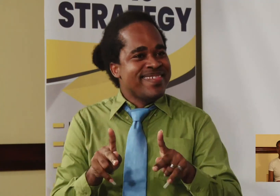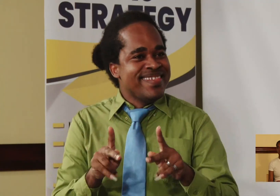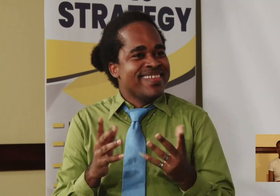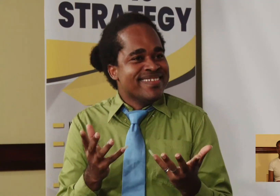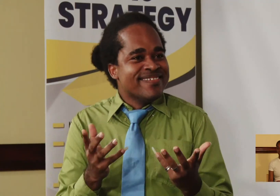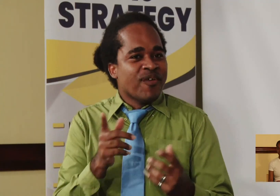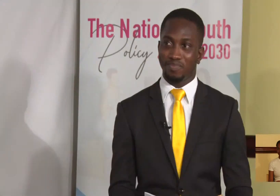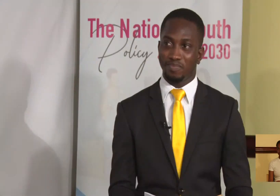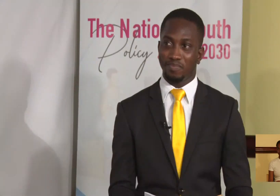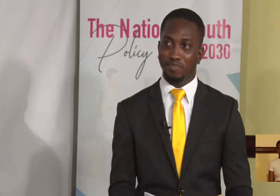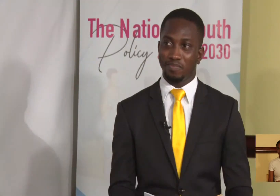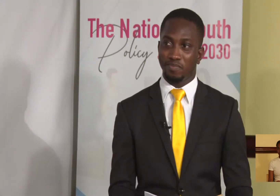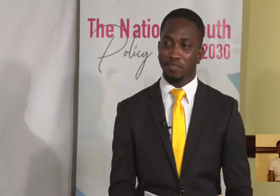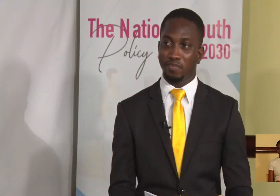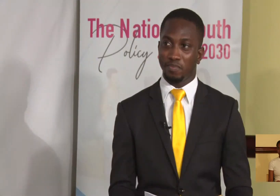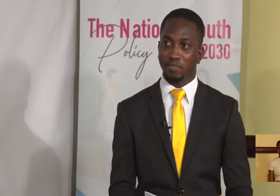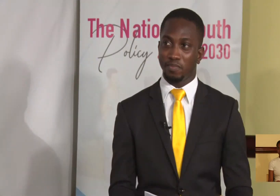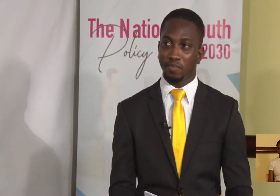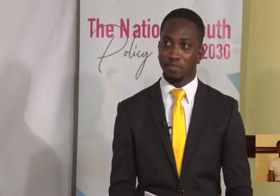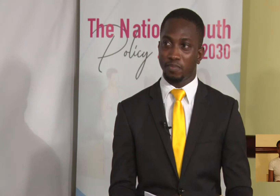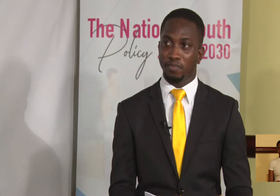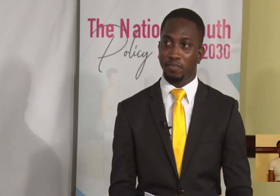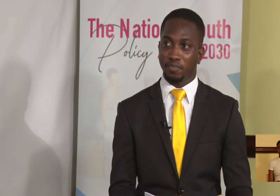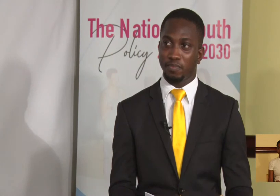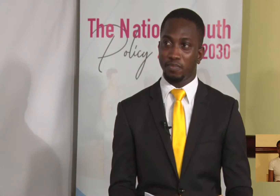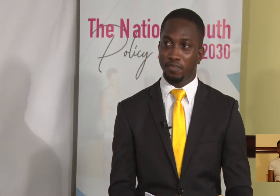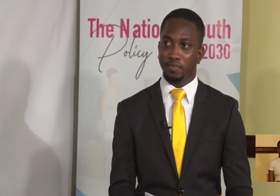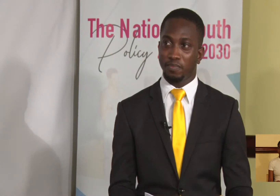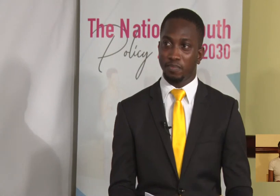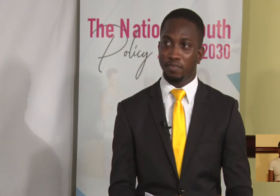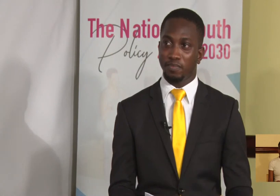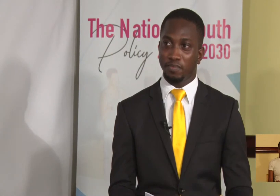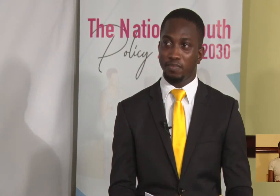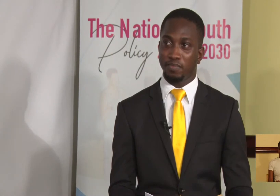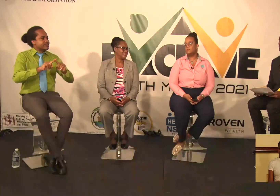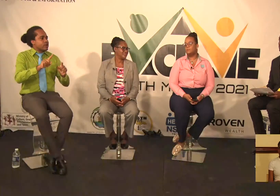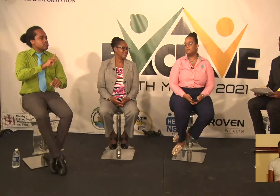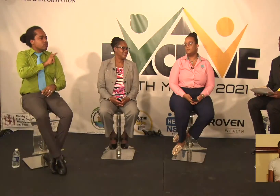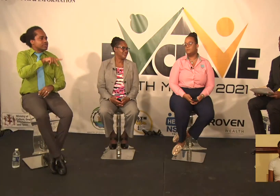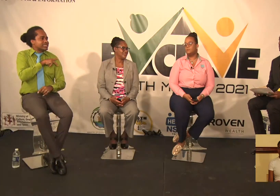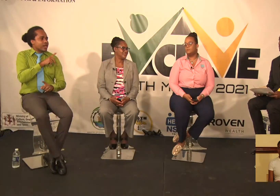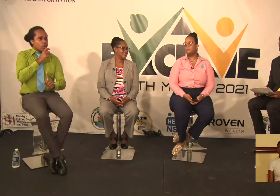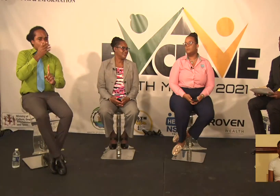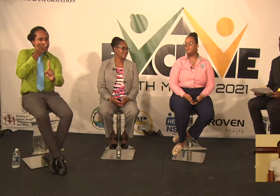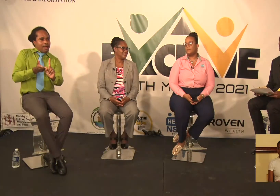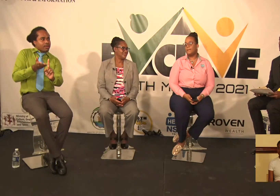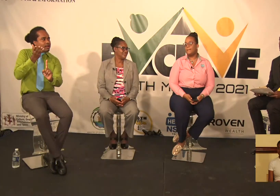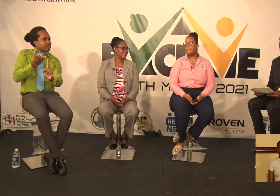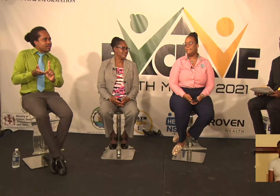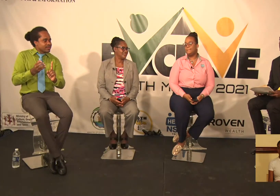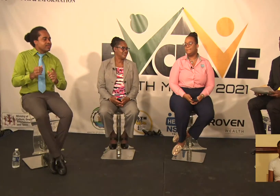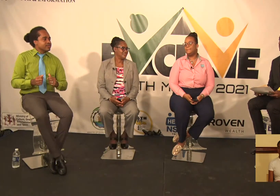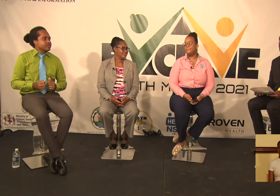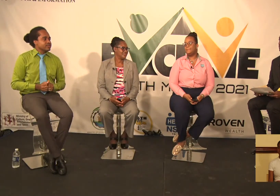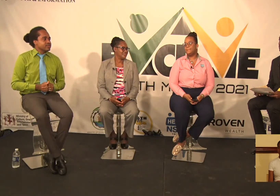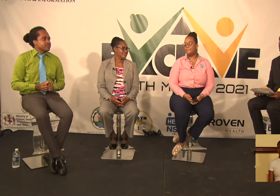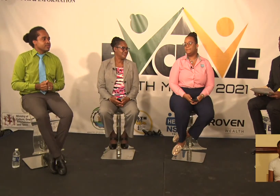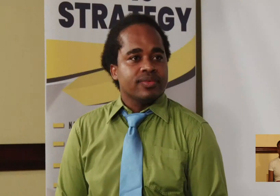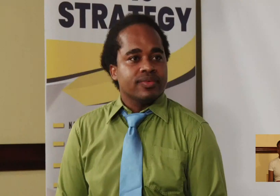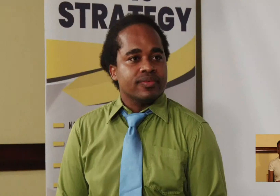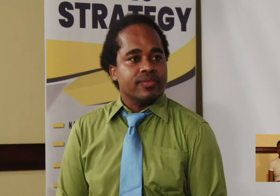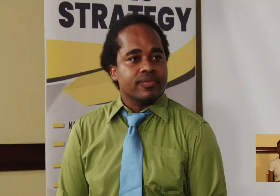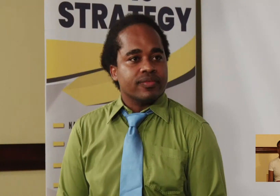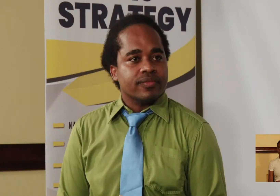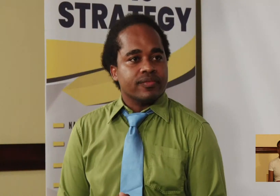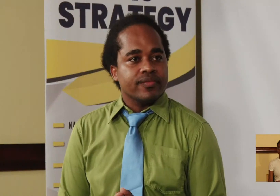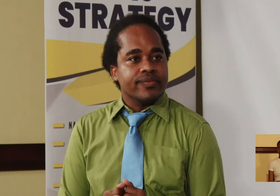we're all the same. You know, we have different situations and we have different circumstances. You know, focus on the individual